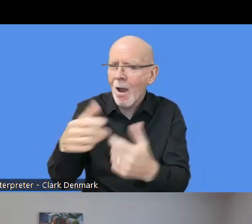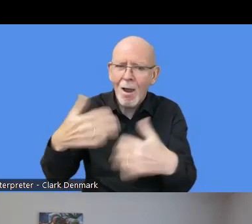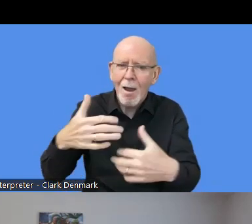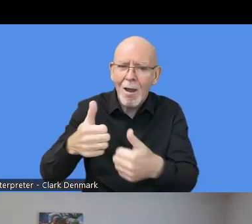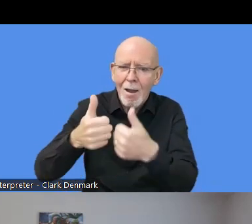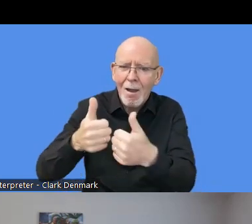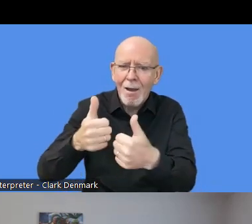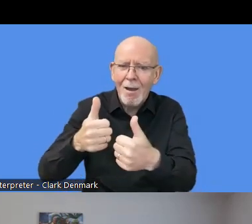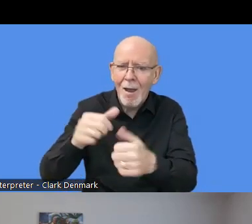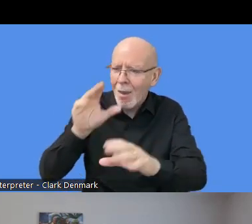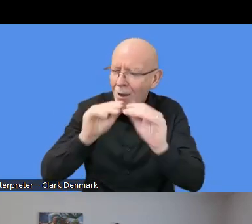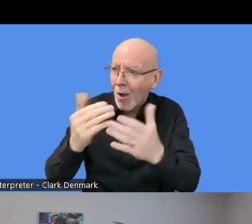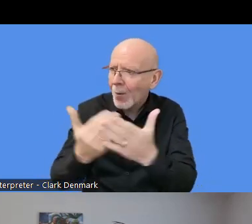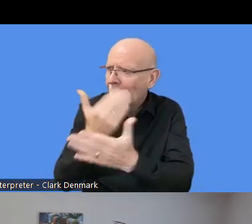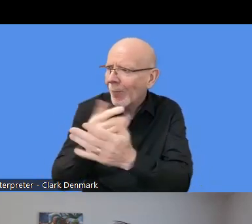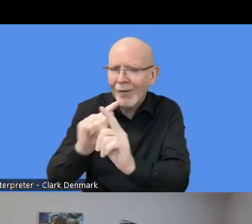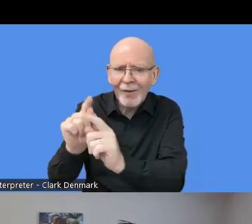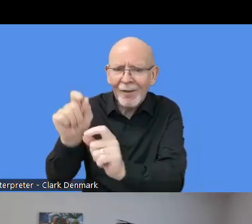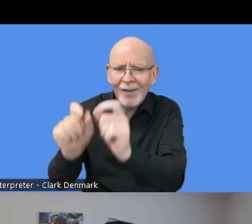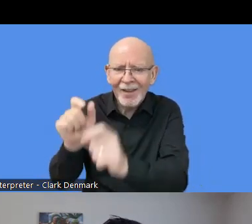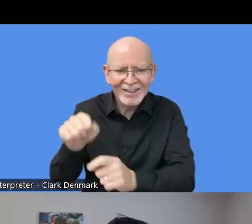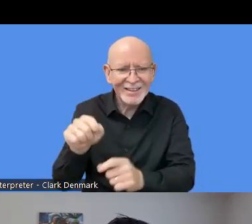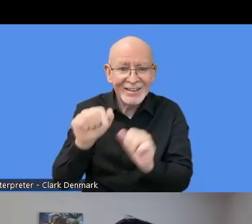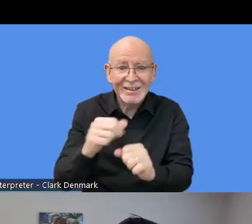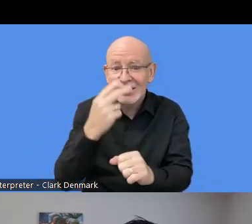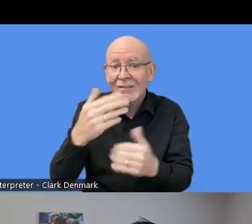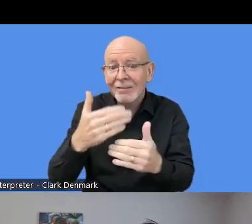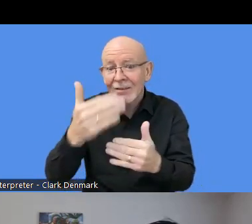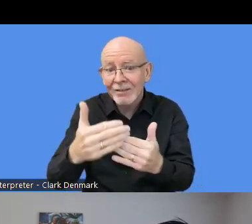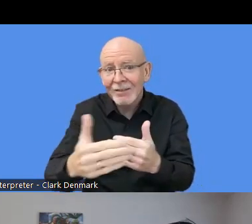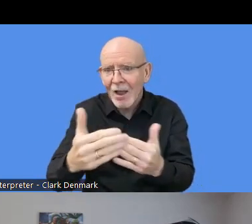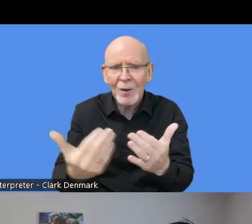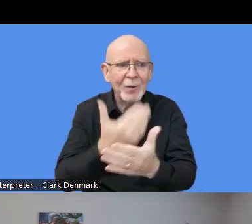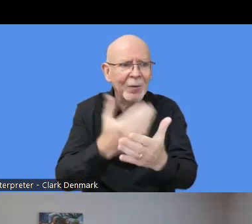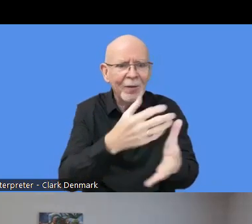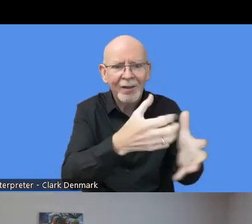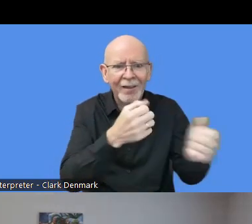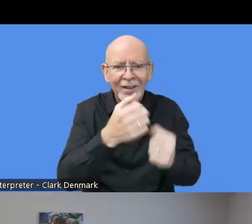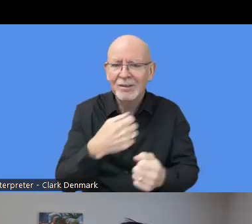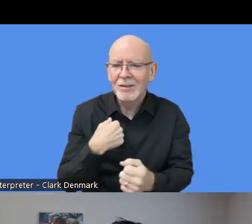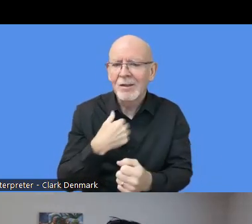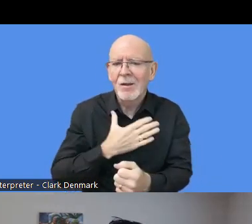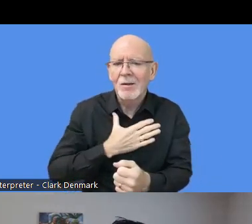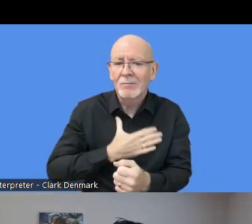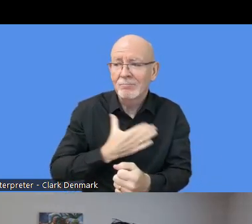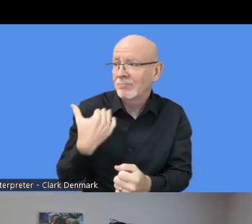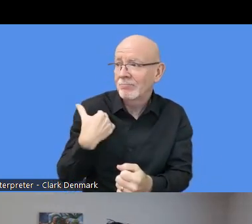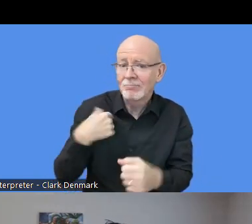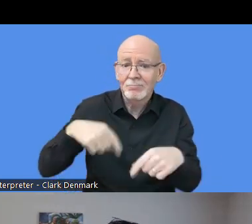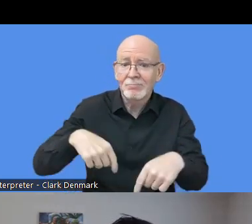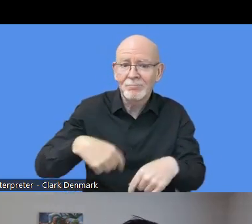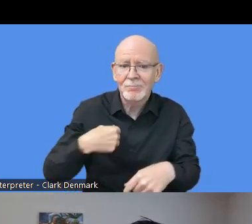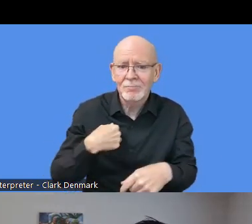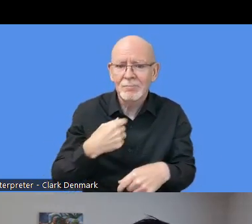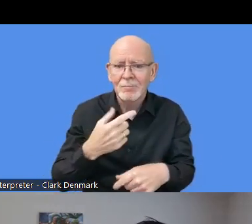Well, partly selfishly, we wished to burnish our reputation, not only as an organization, but as